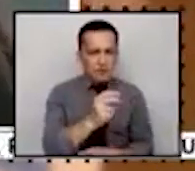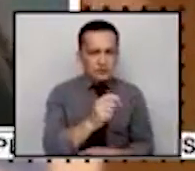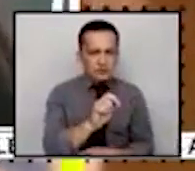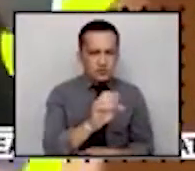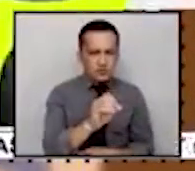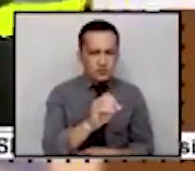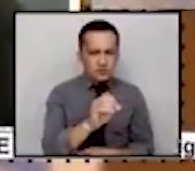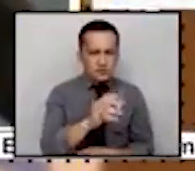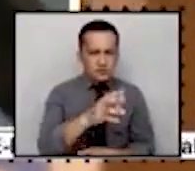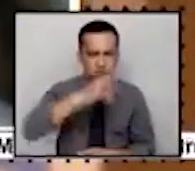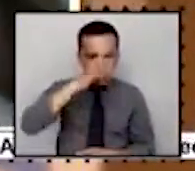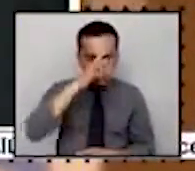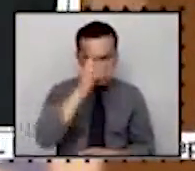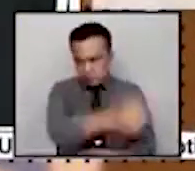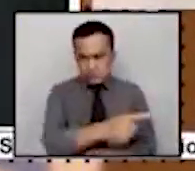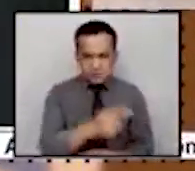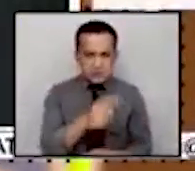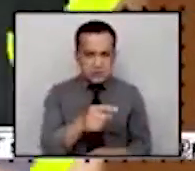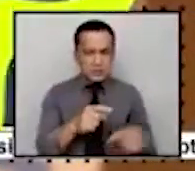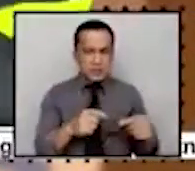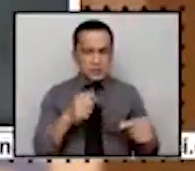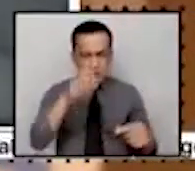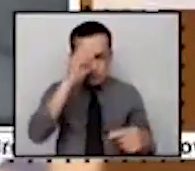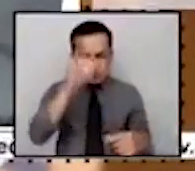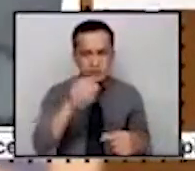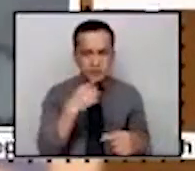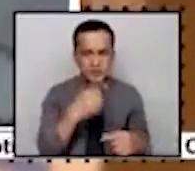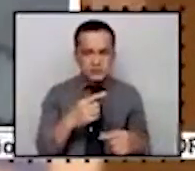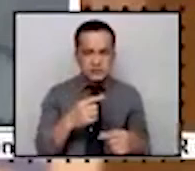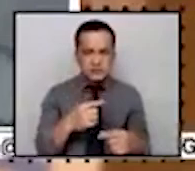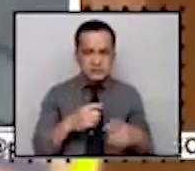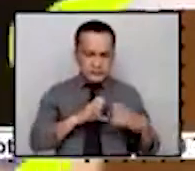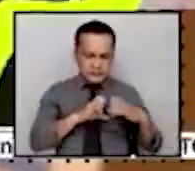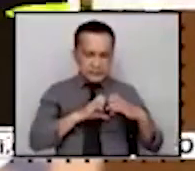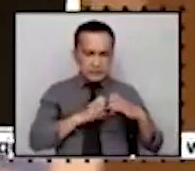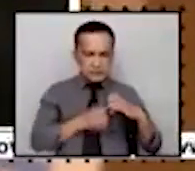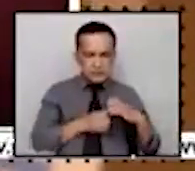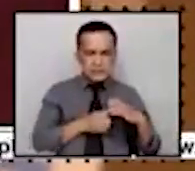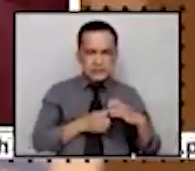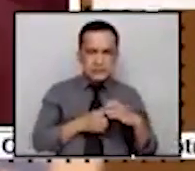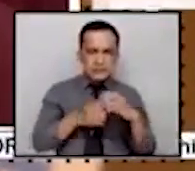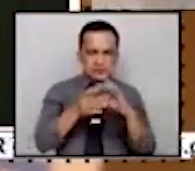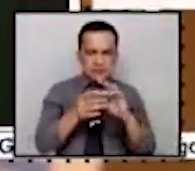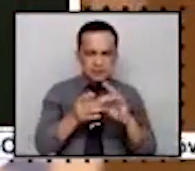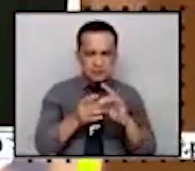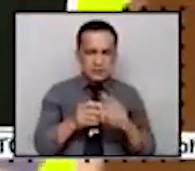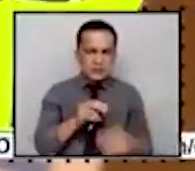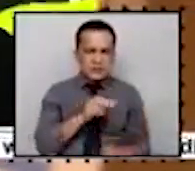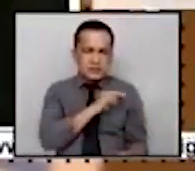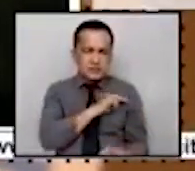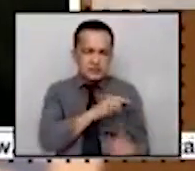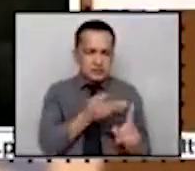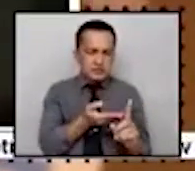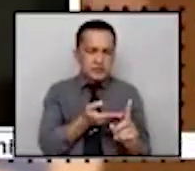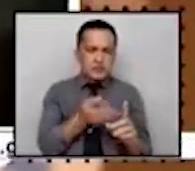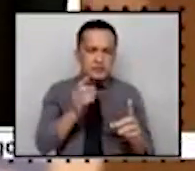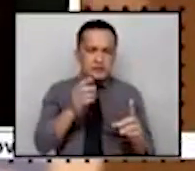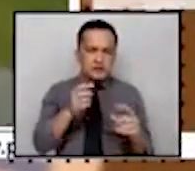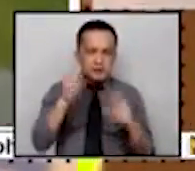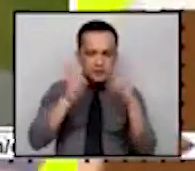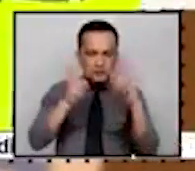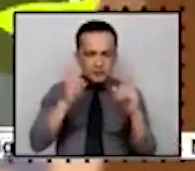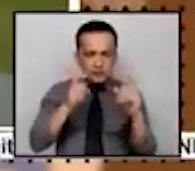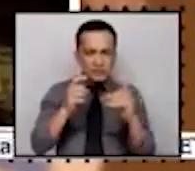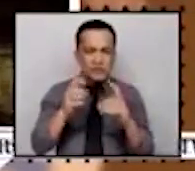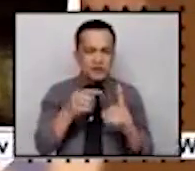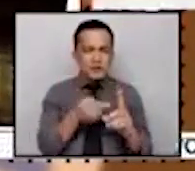prince. Because of its heart-wrenching plot and IU's very natural expression in this drama, maraming fans ang patuloy na humingi